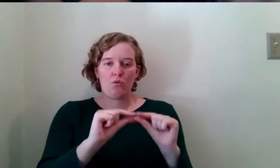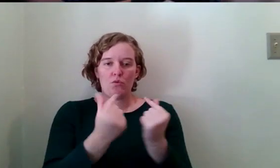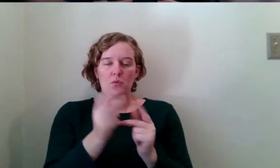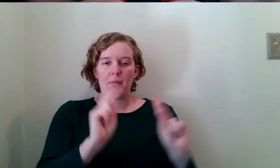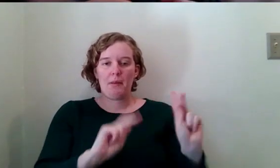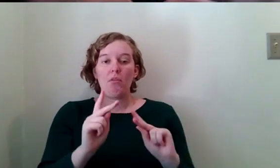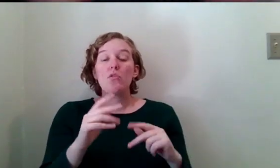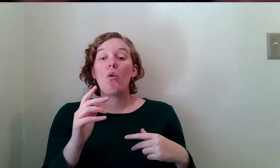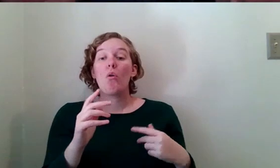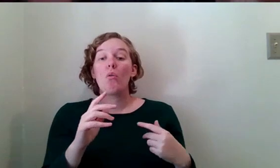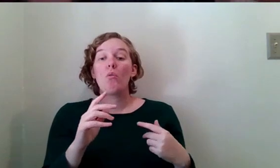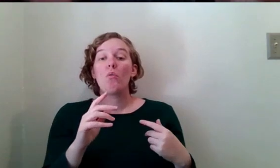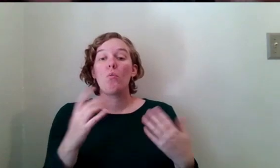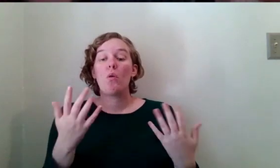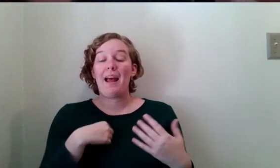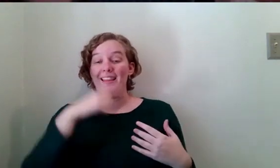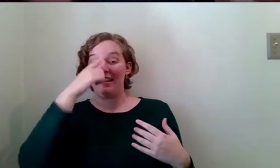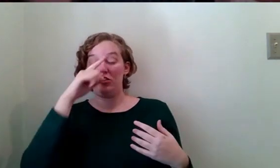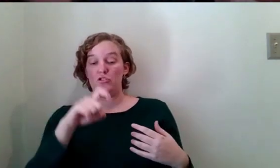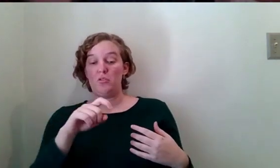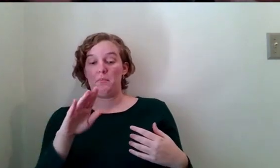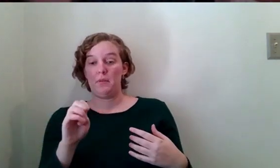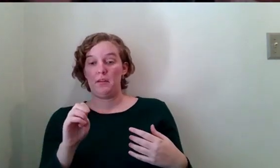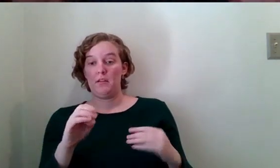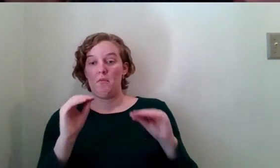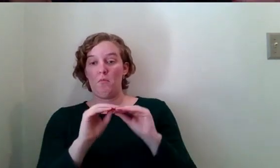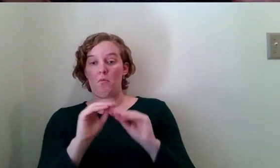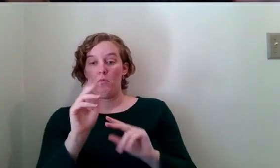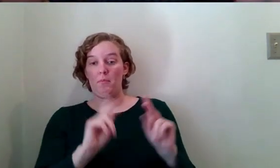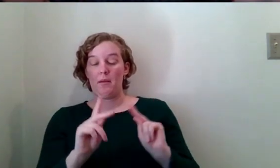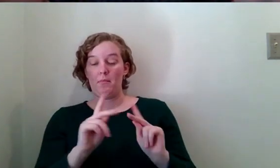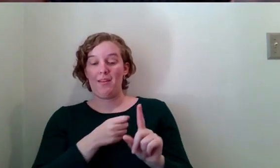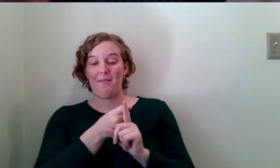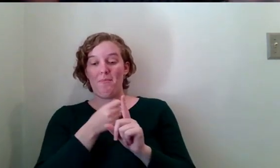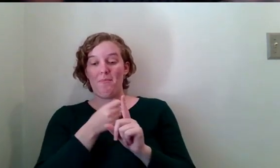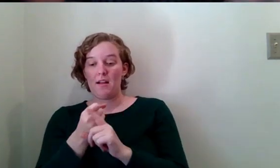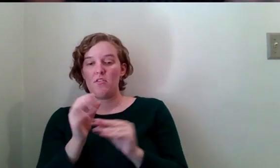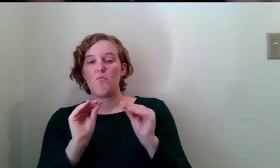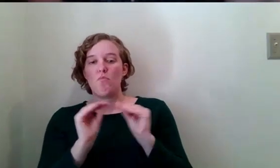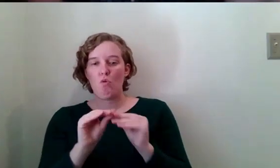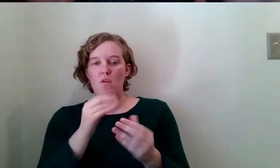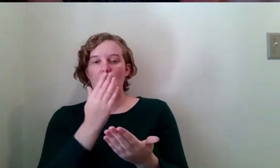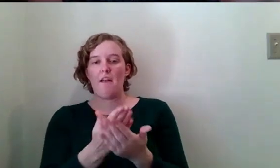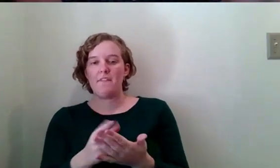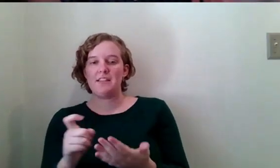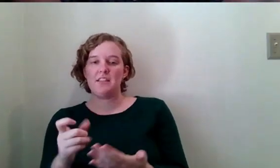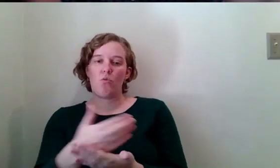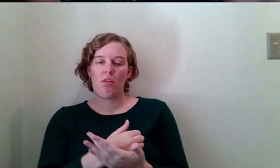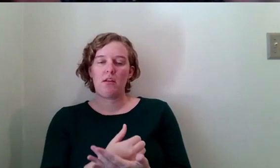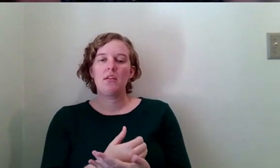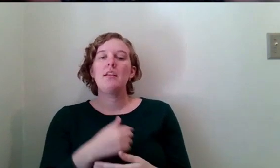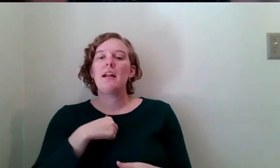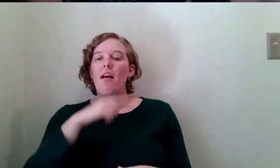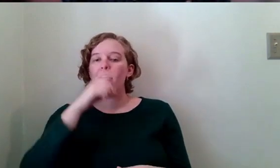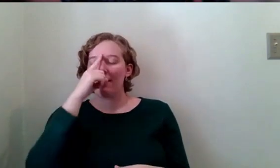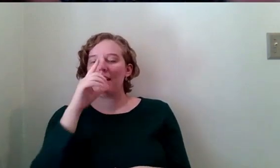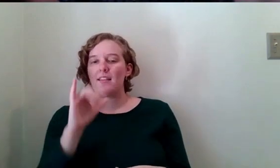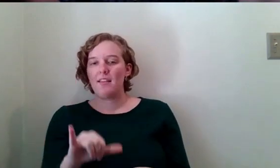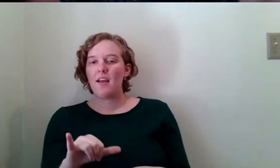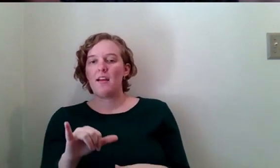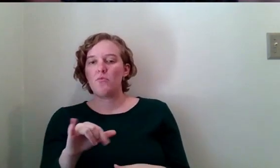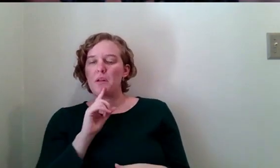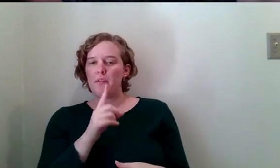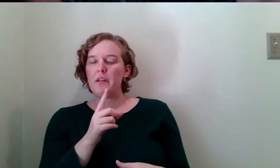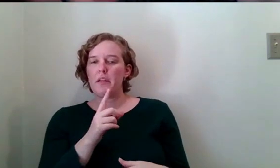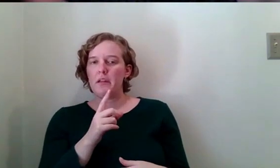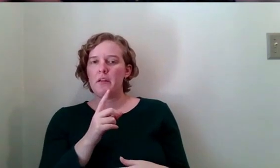think it should be is the more people it impacts, the more evidence that you should have. And I think that that kind of jives with